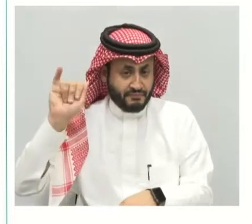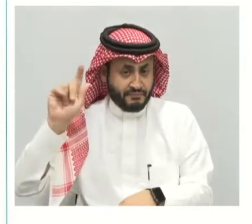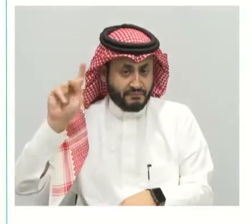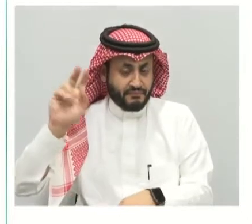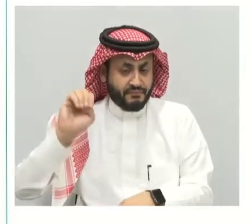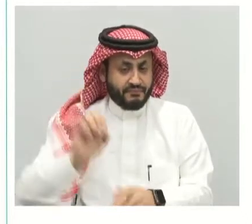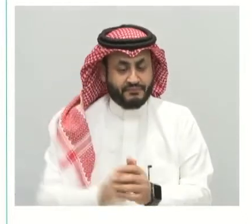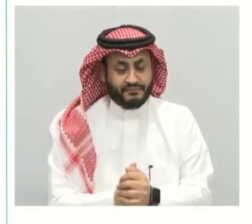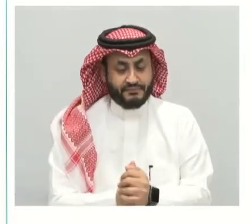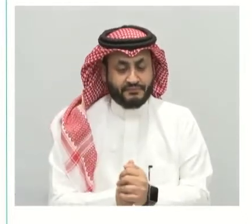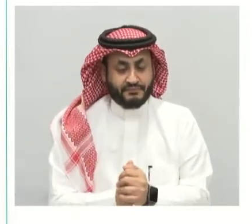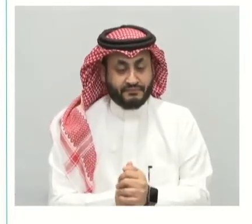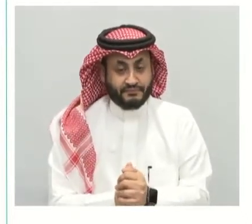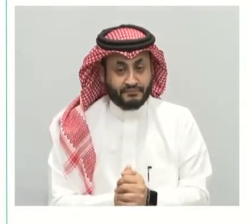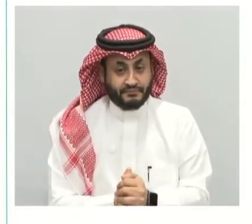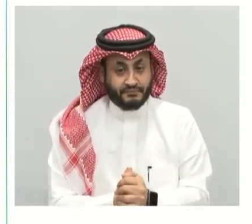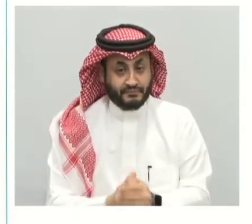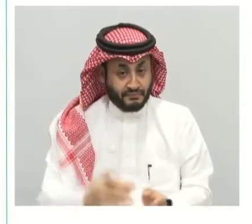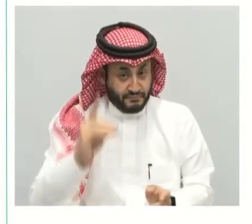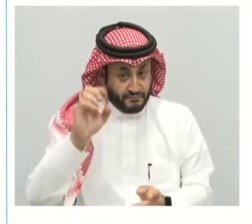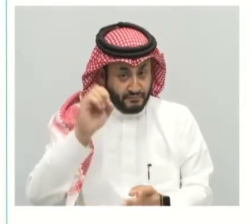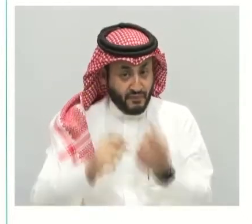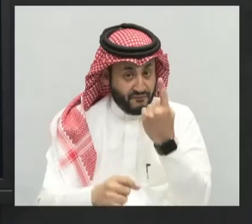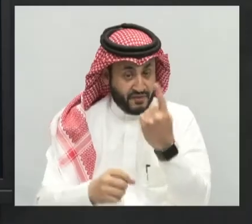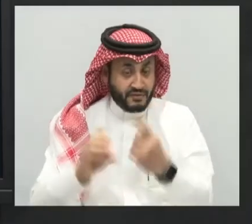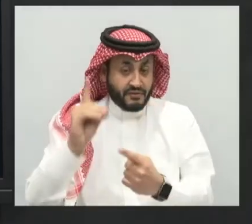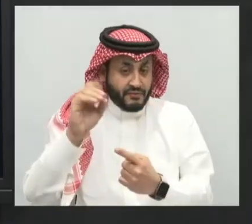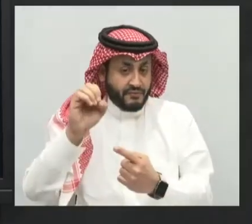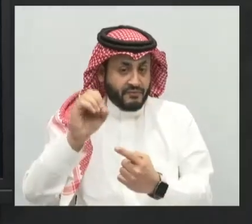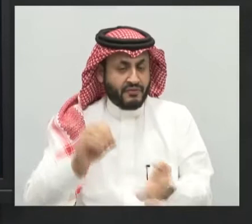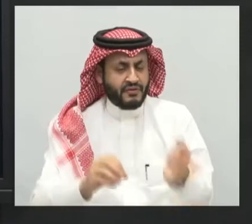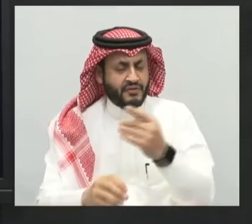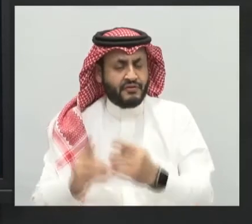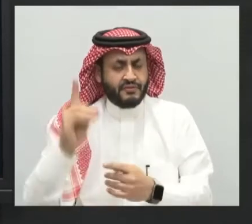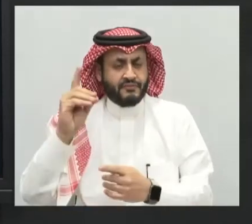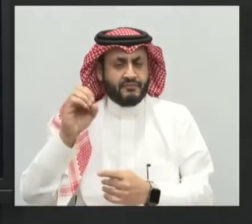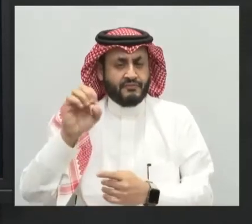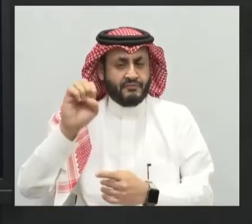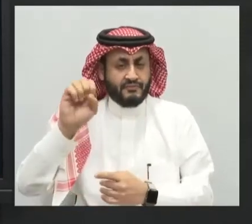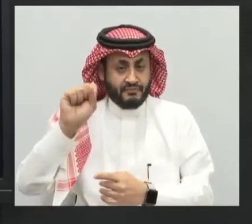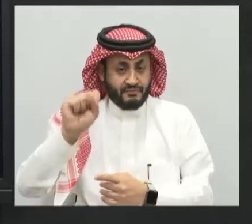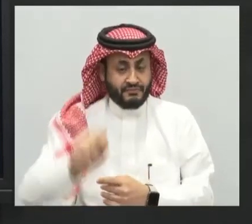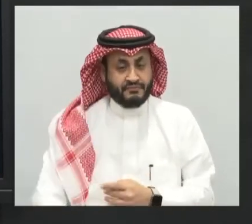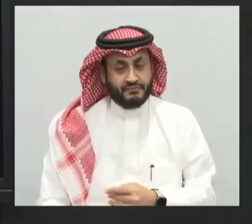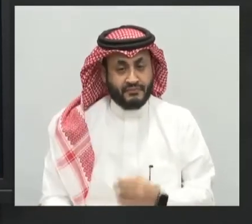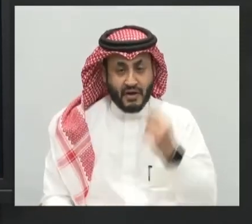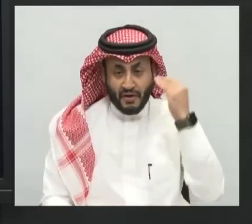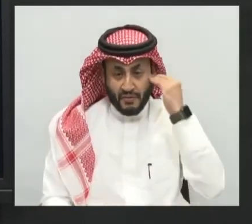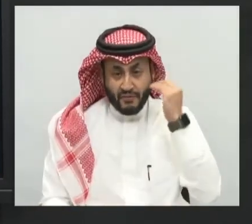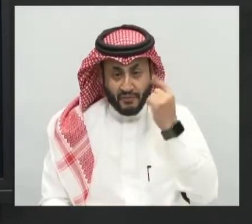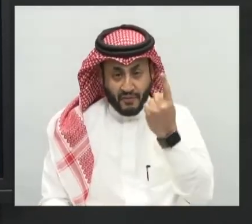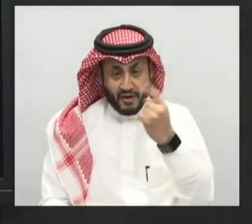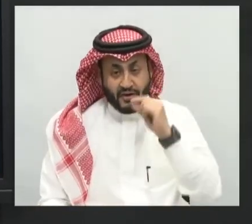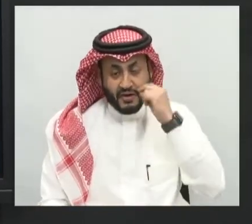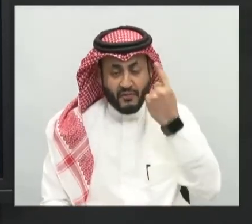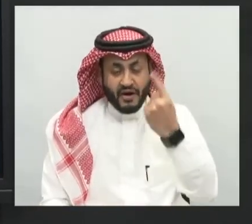question using do or does. So we are using do with I, you, we, or they.